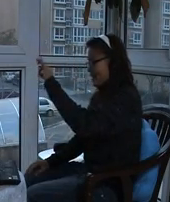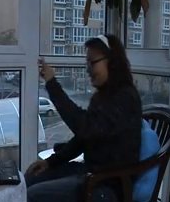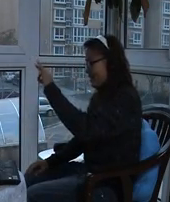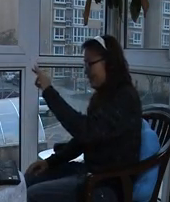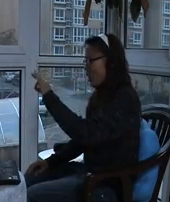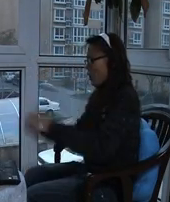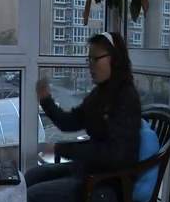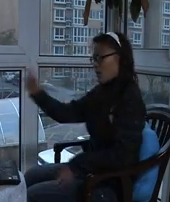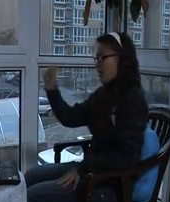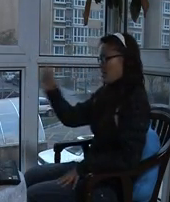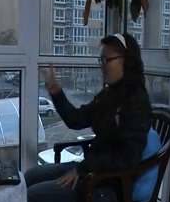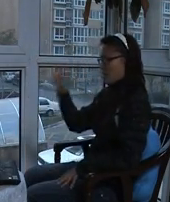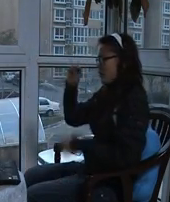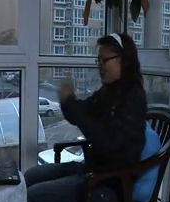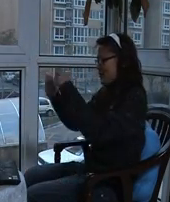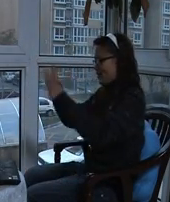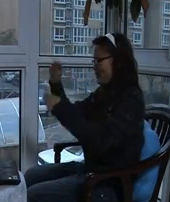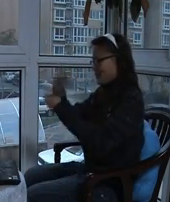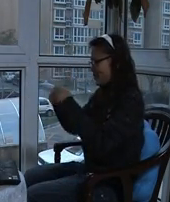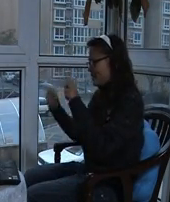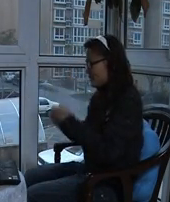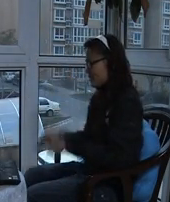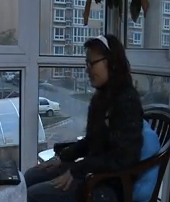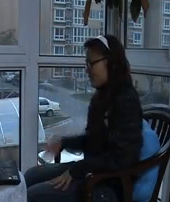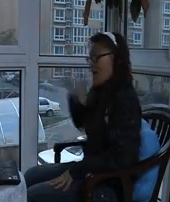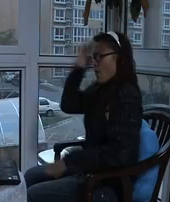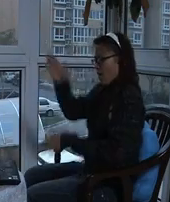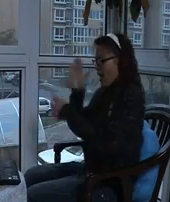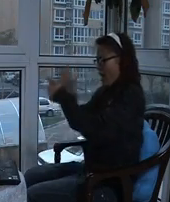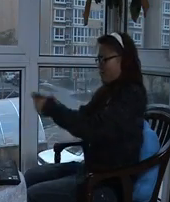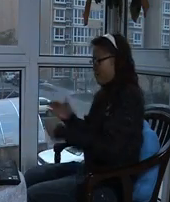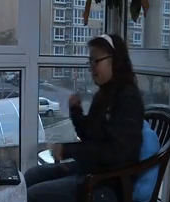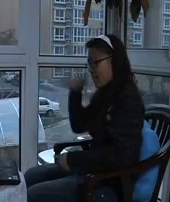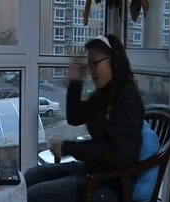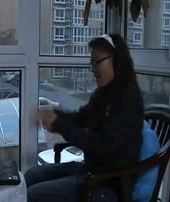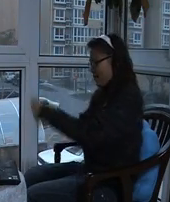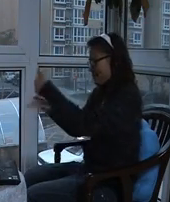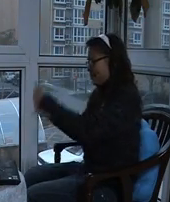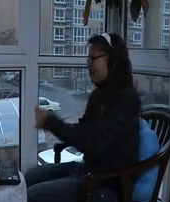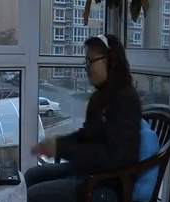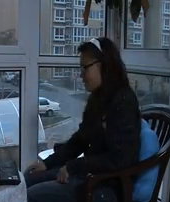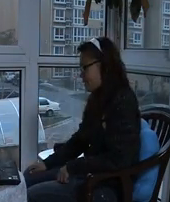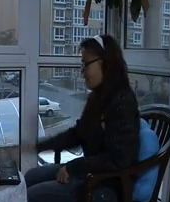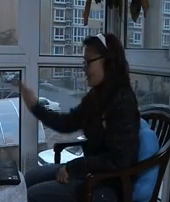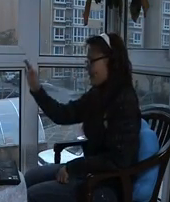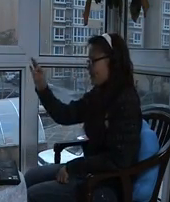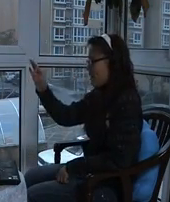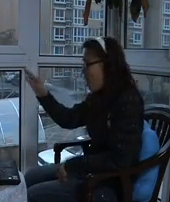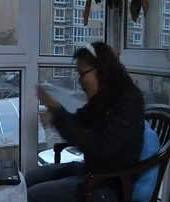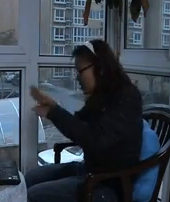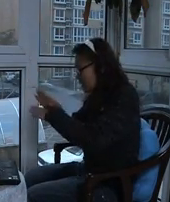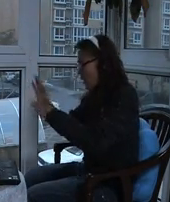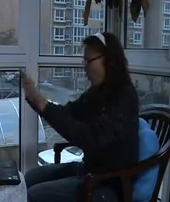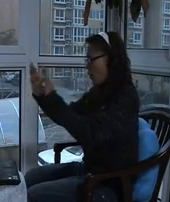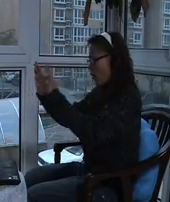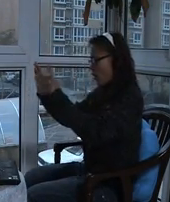a survey about this system. All the participants were able to successfully complete the task. They think that